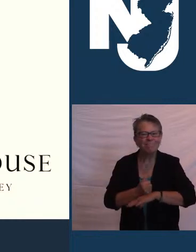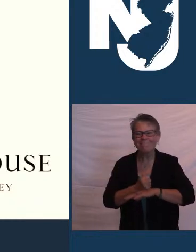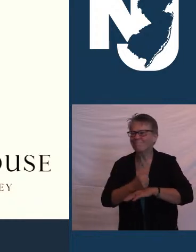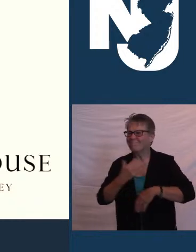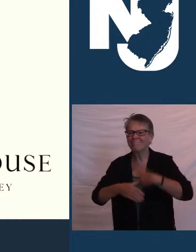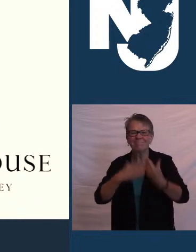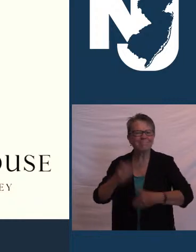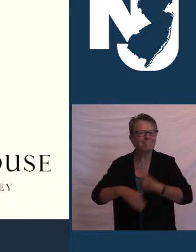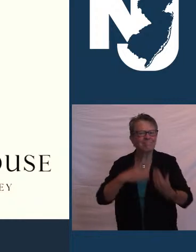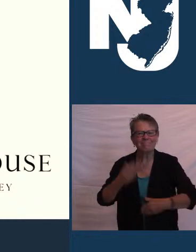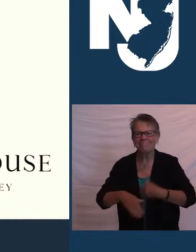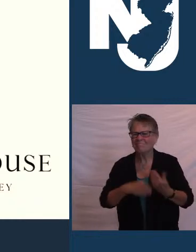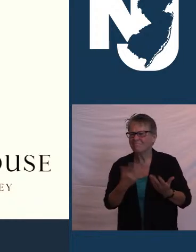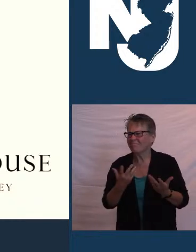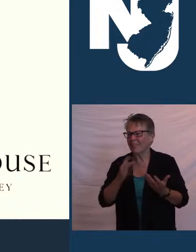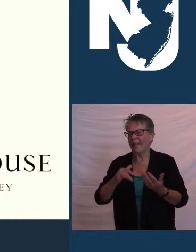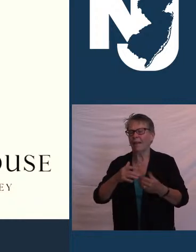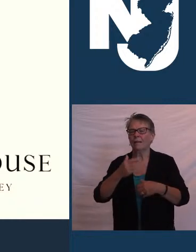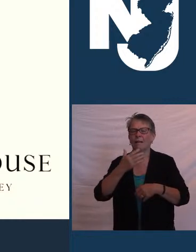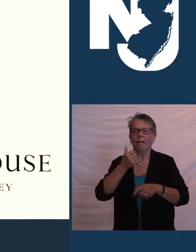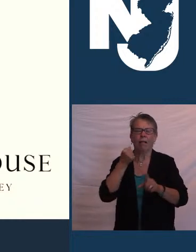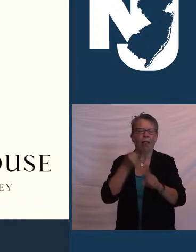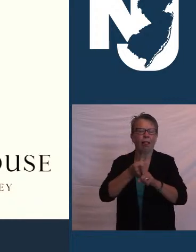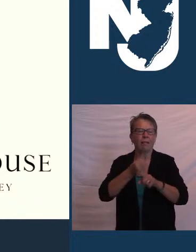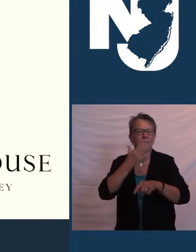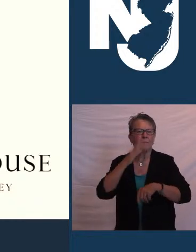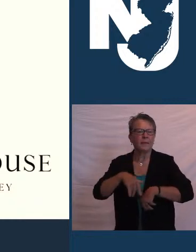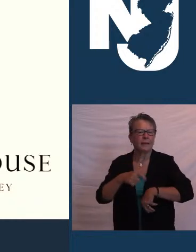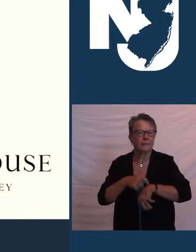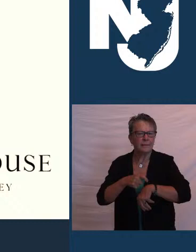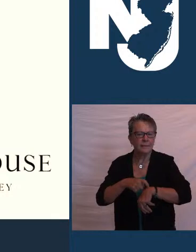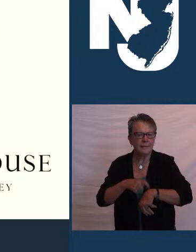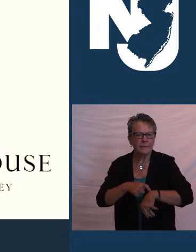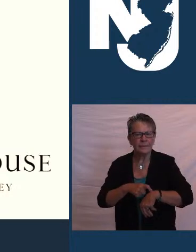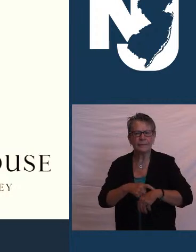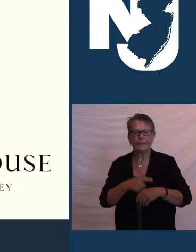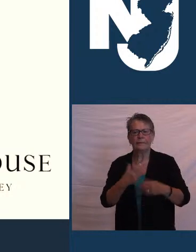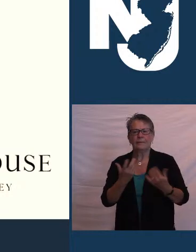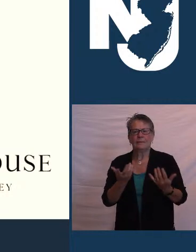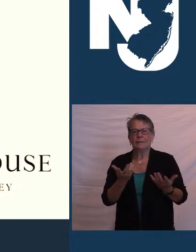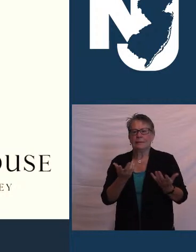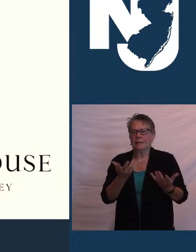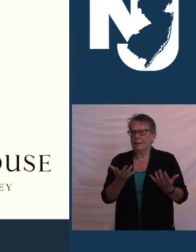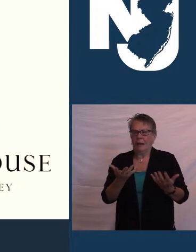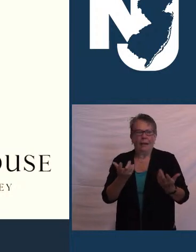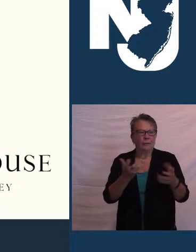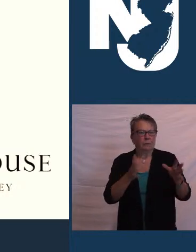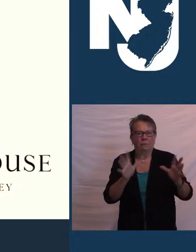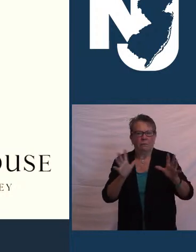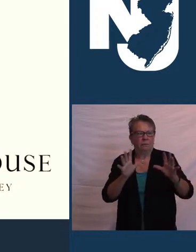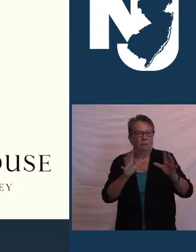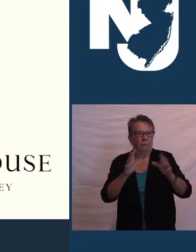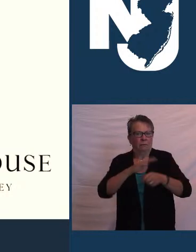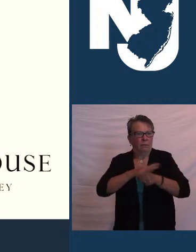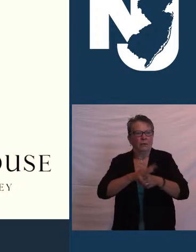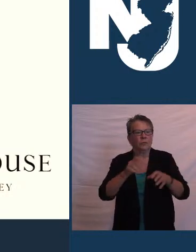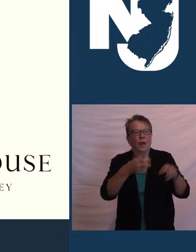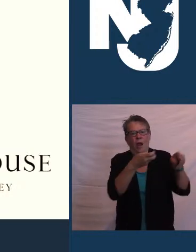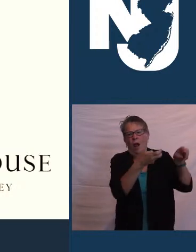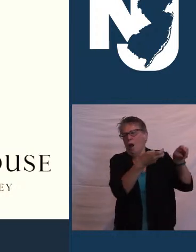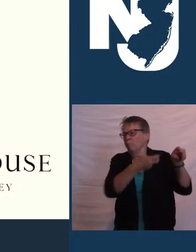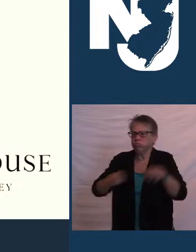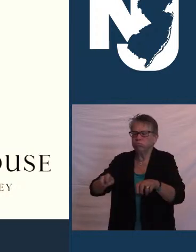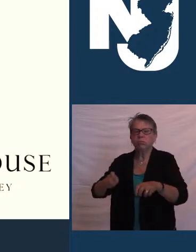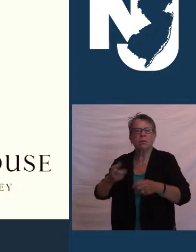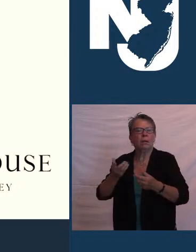Instead of welcoming customers to their dining room, they had to quickly shift to serving takeout and delivery. But they also knew there was a greater need for hot